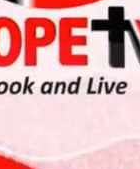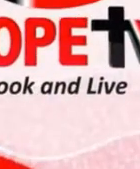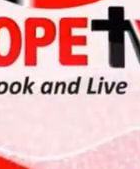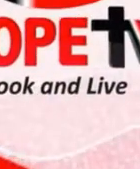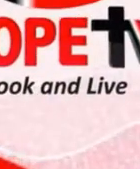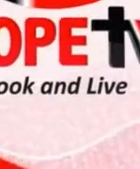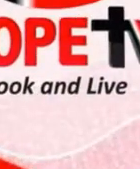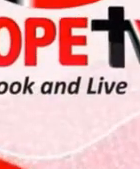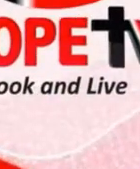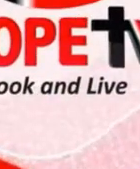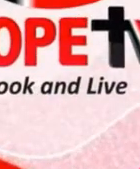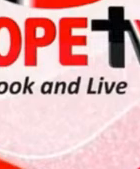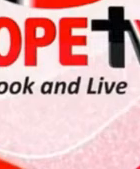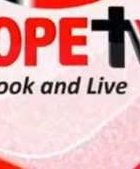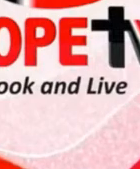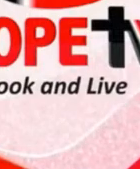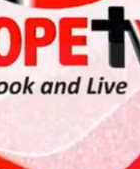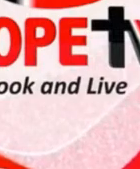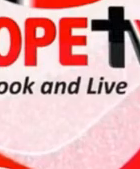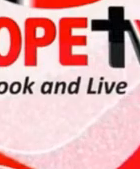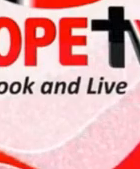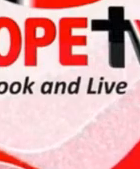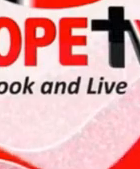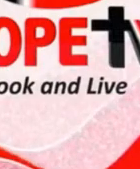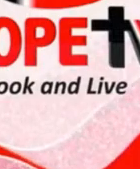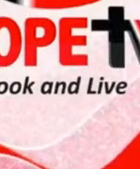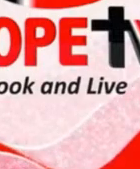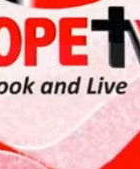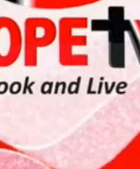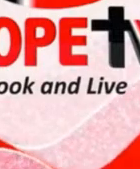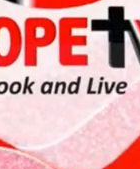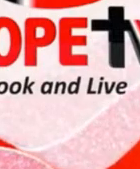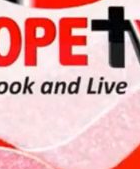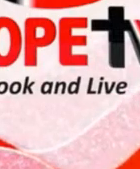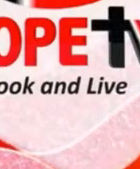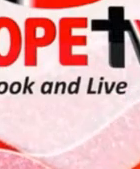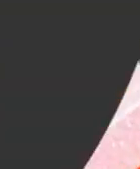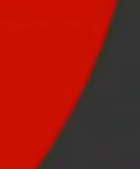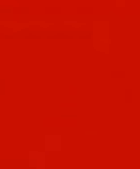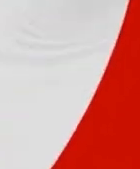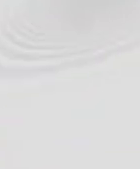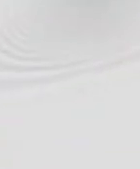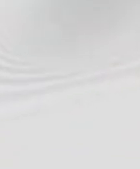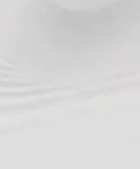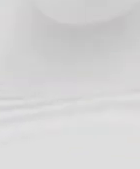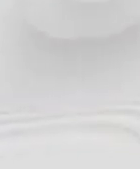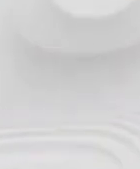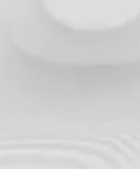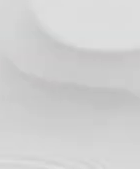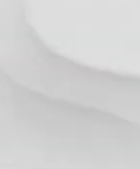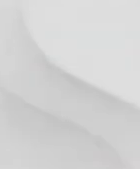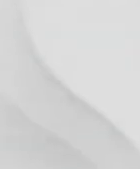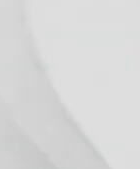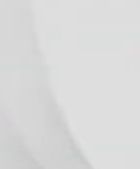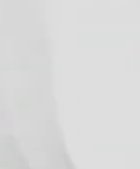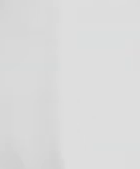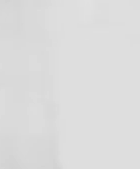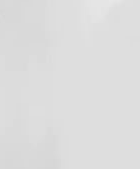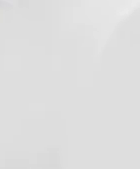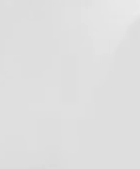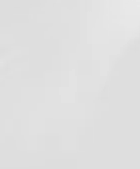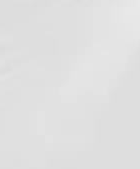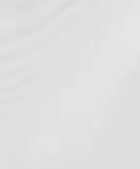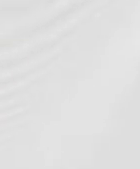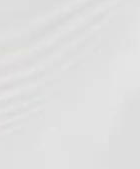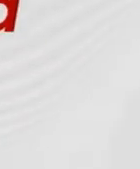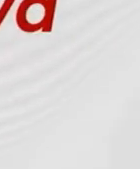viewers to give just 100 shillings in order to reach one more soul with the message of hope and the gospel. Engage with us on our social media